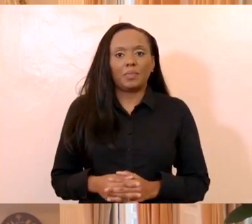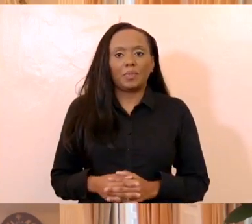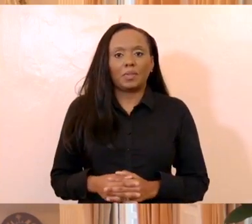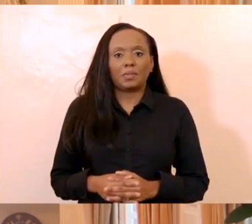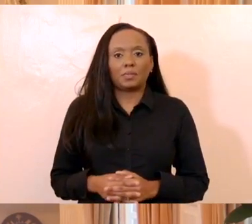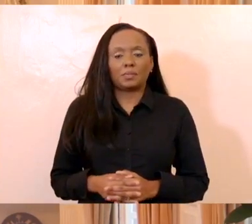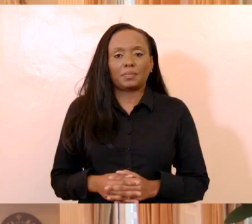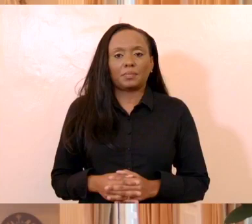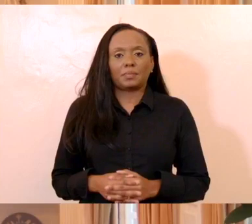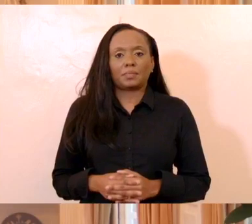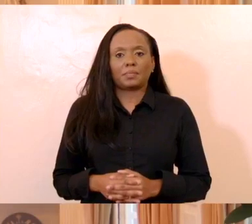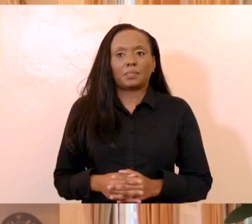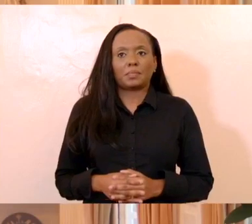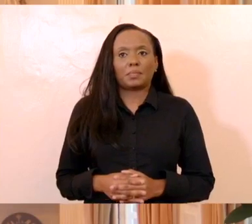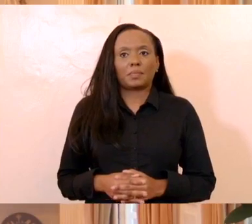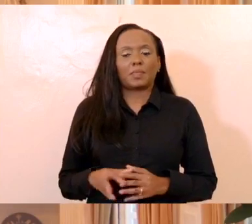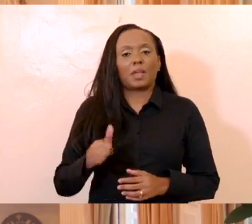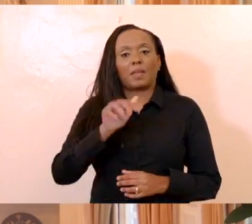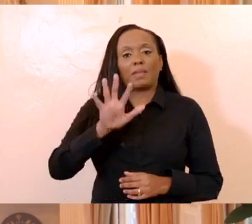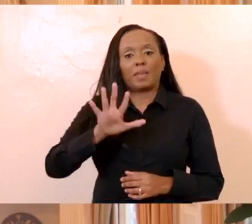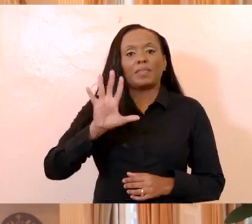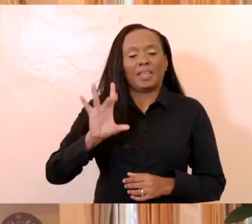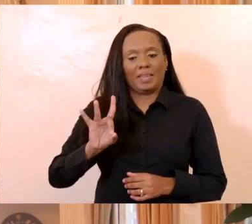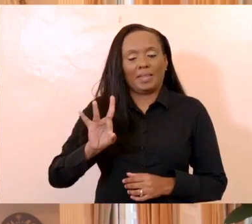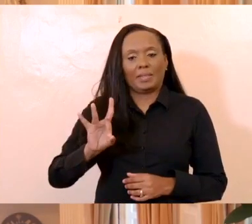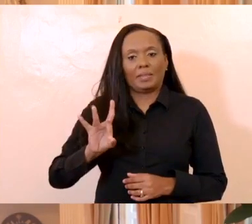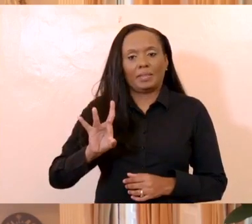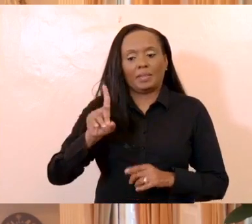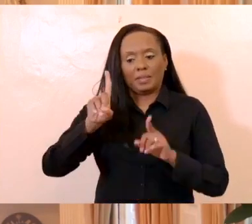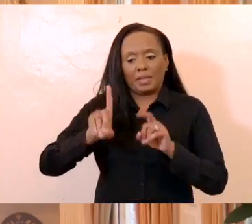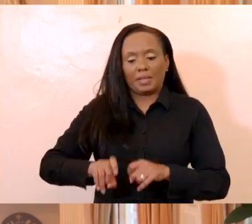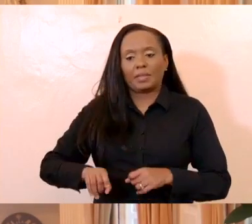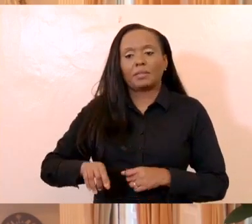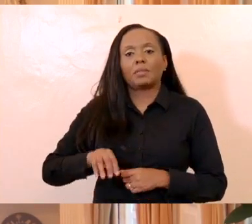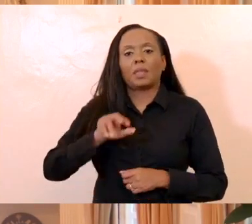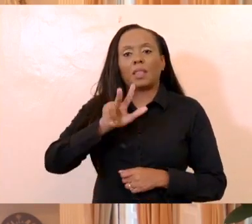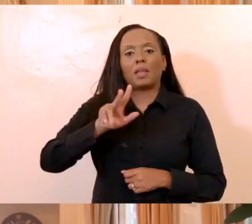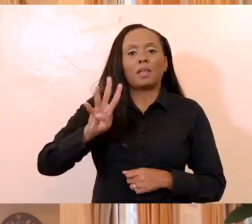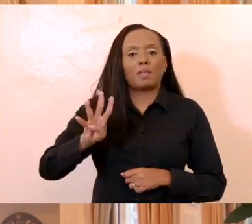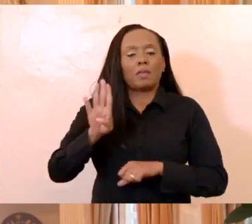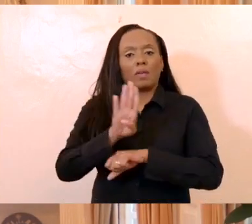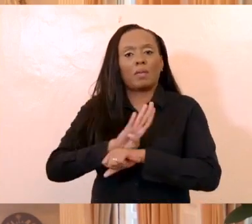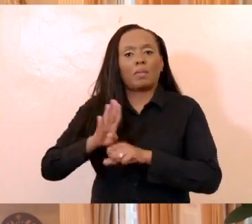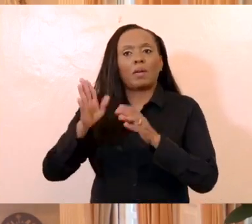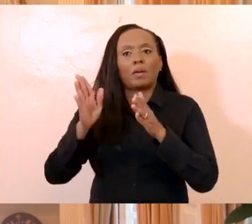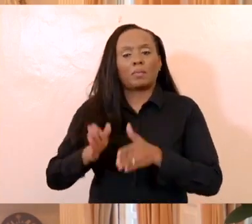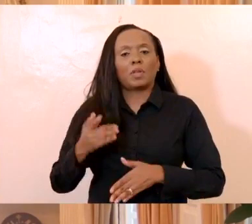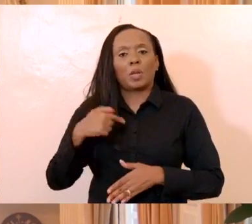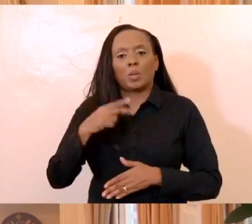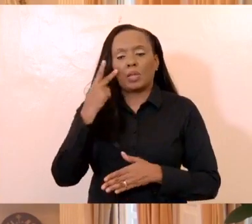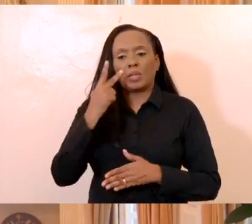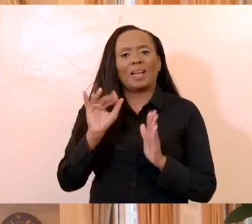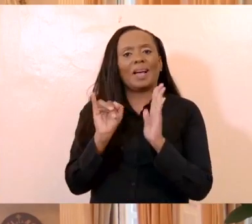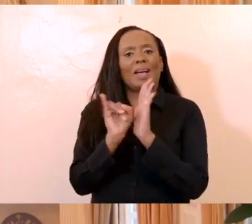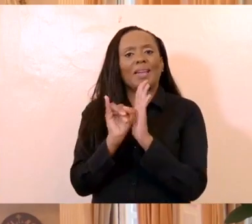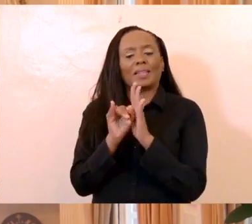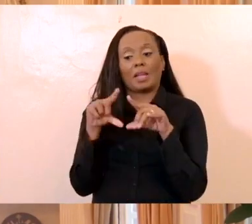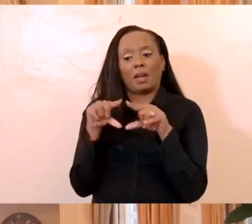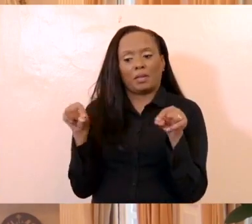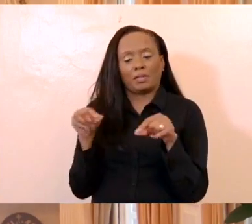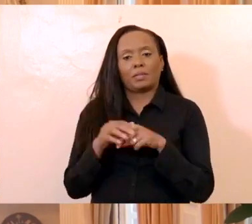other cases, there were 34 identified as Barbadians through their identification cards,